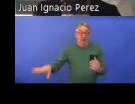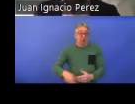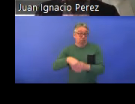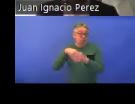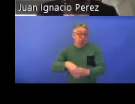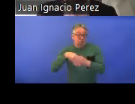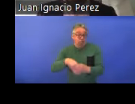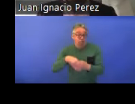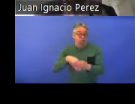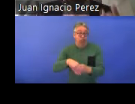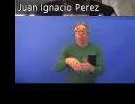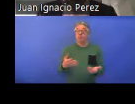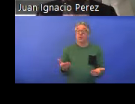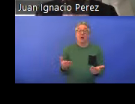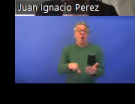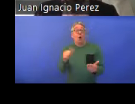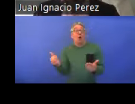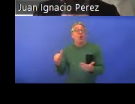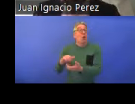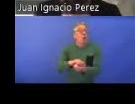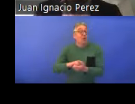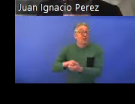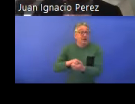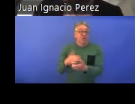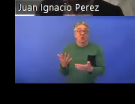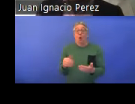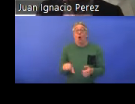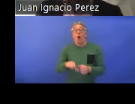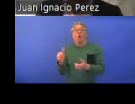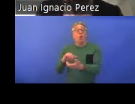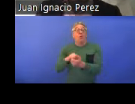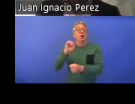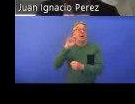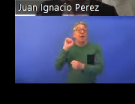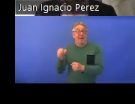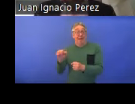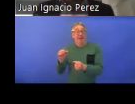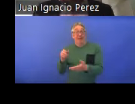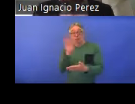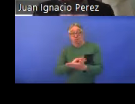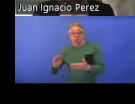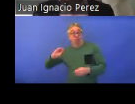additional submissions to the CAPD committee, or we will see other